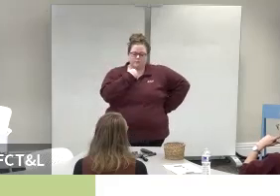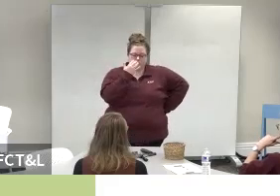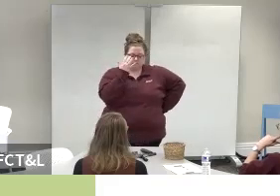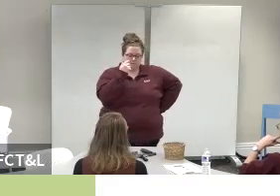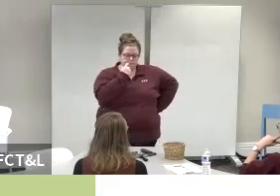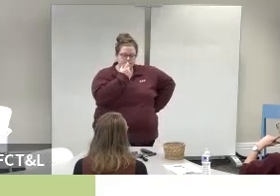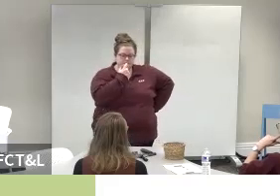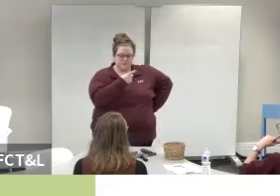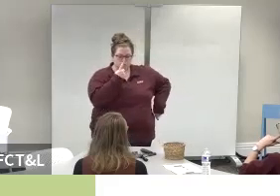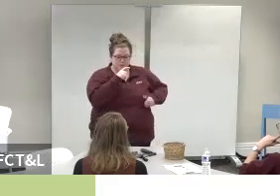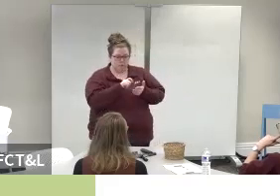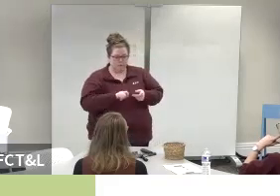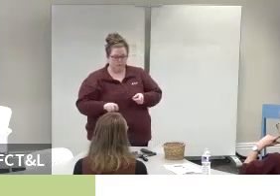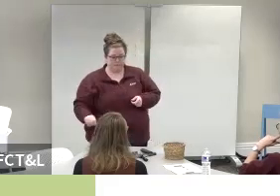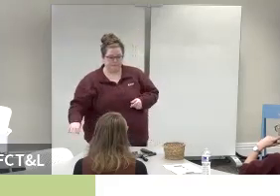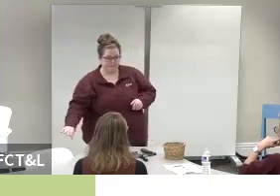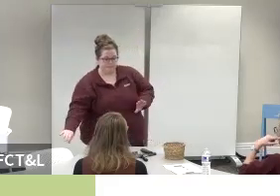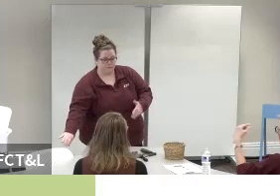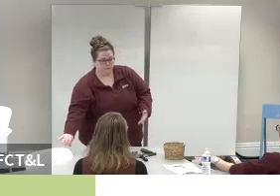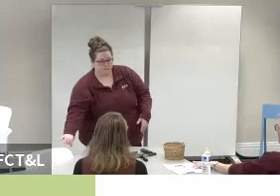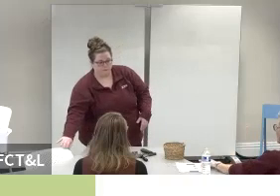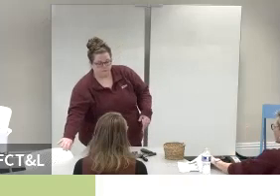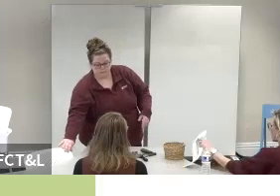accommodation at the moment as they show.